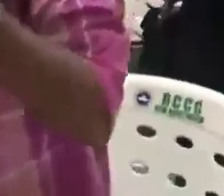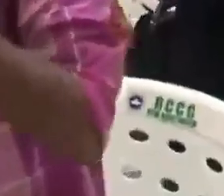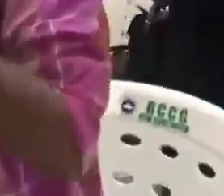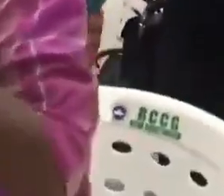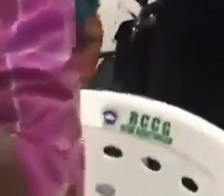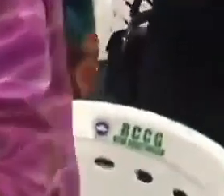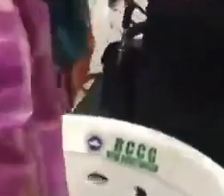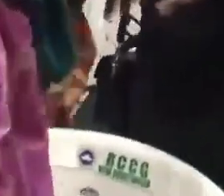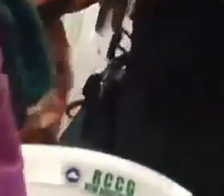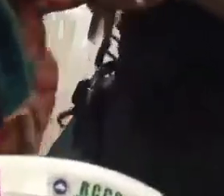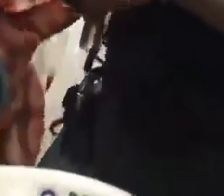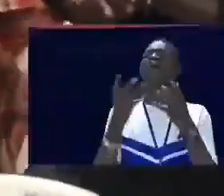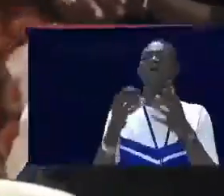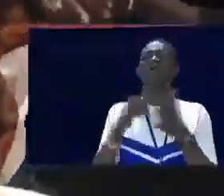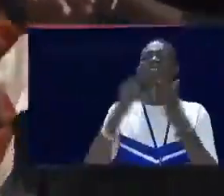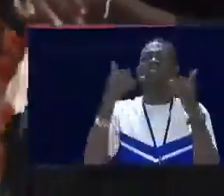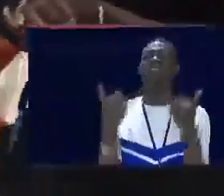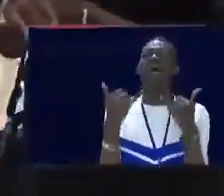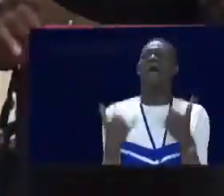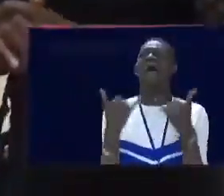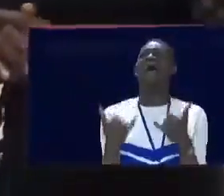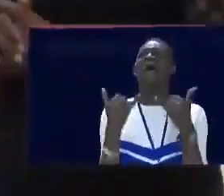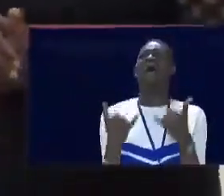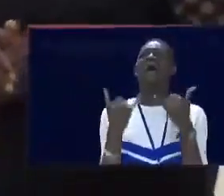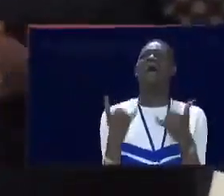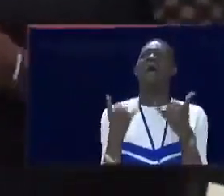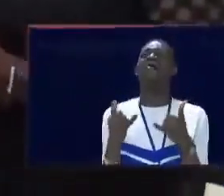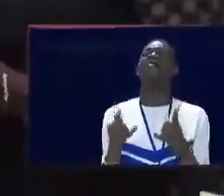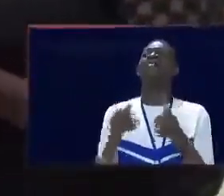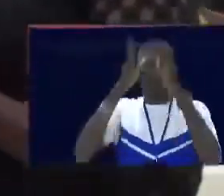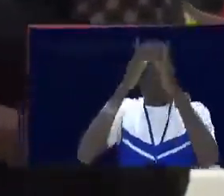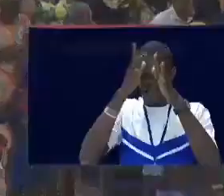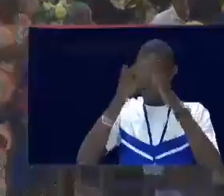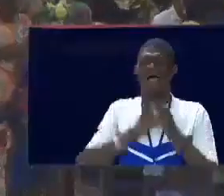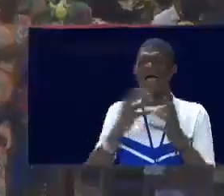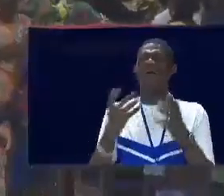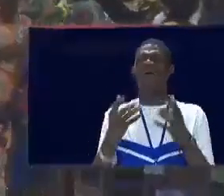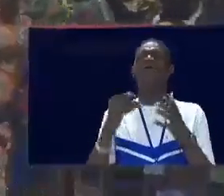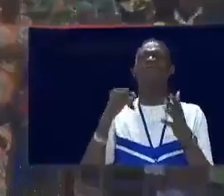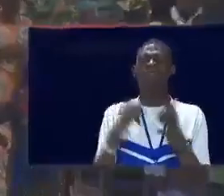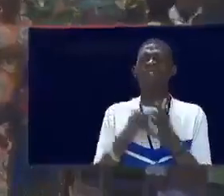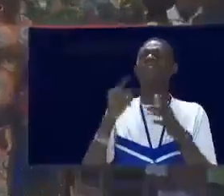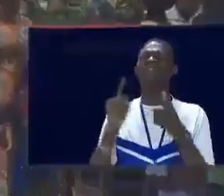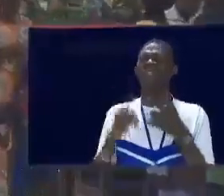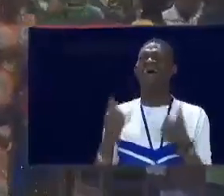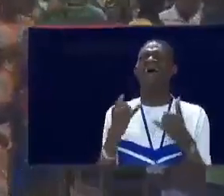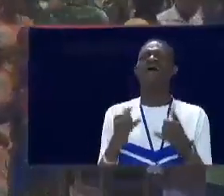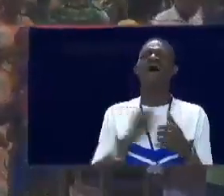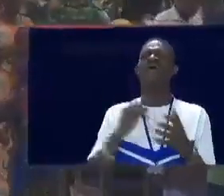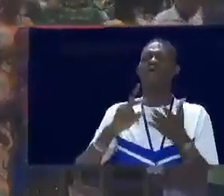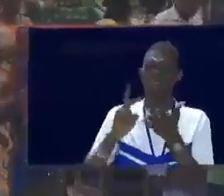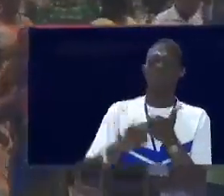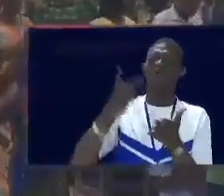it now. My Father, my God, I want a double portion of your Spirit